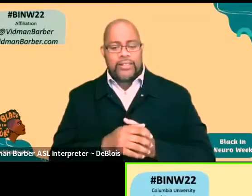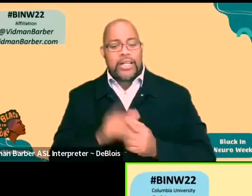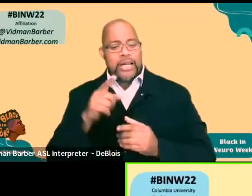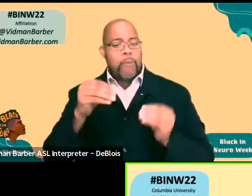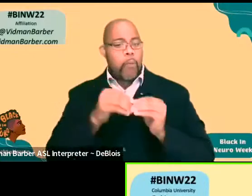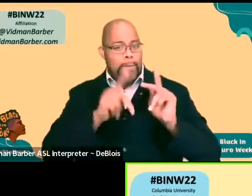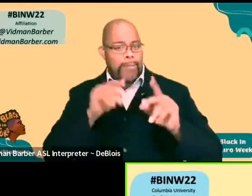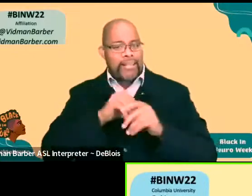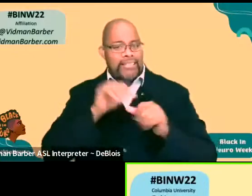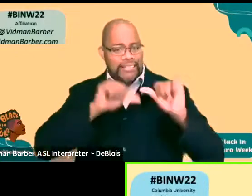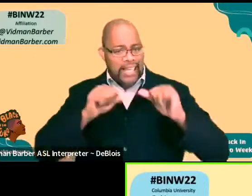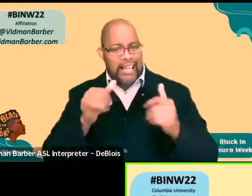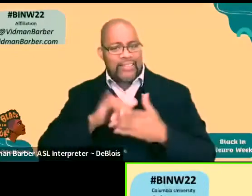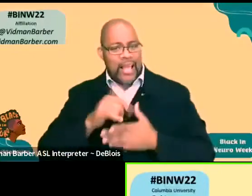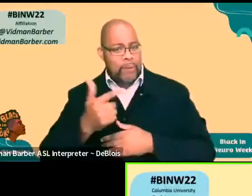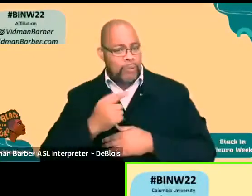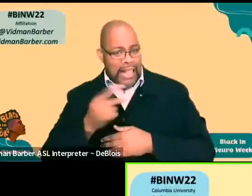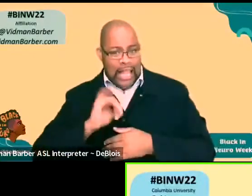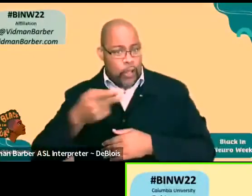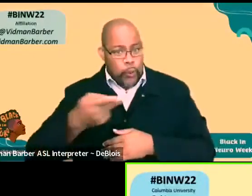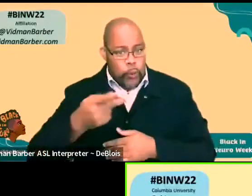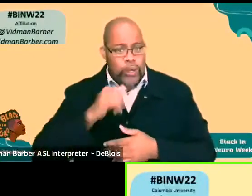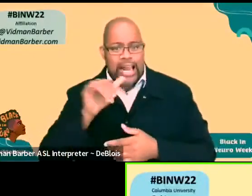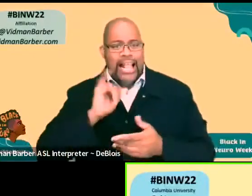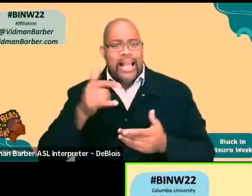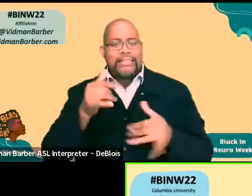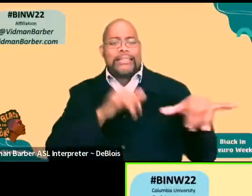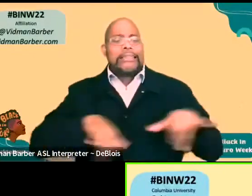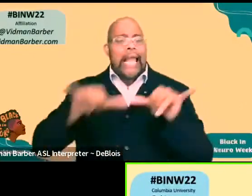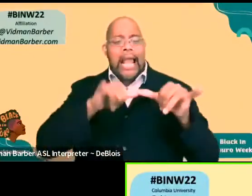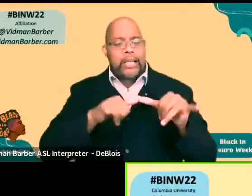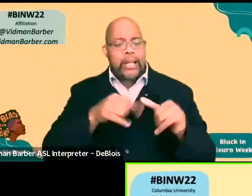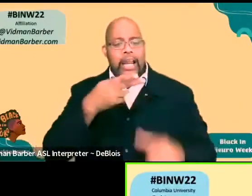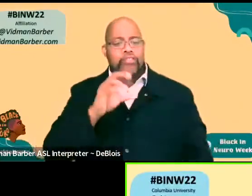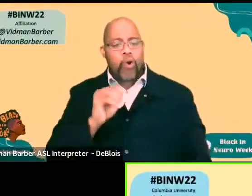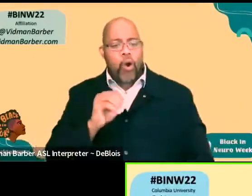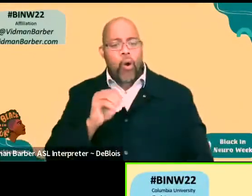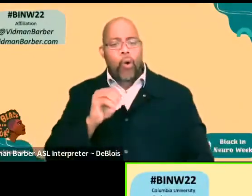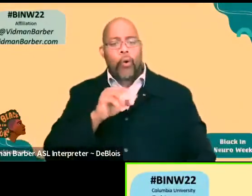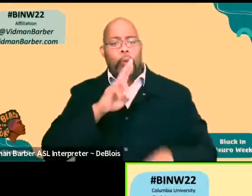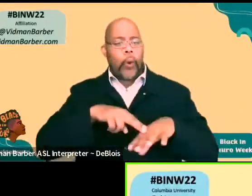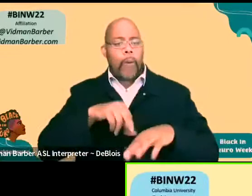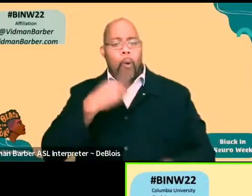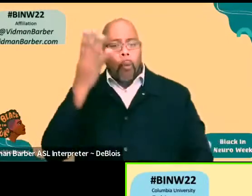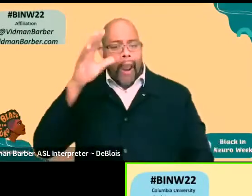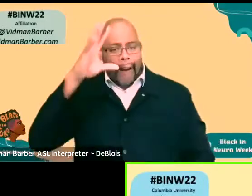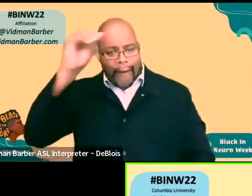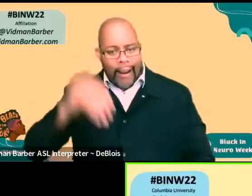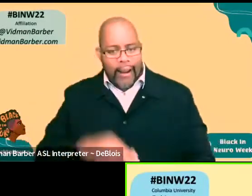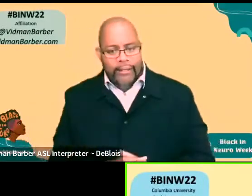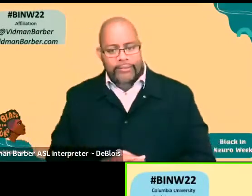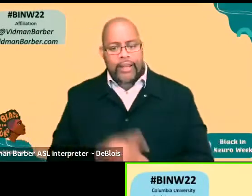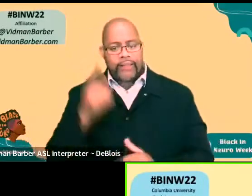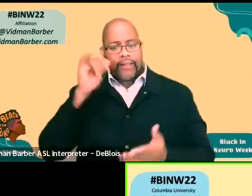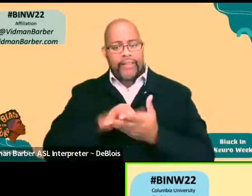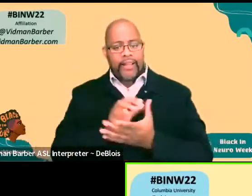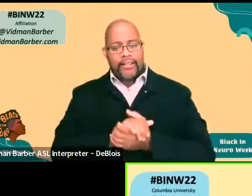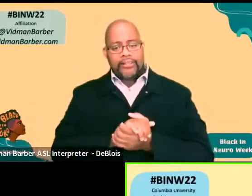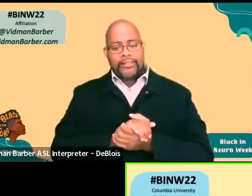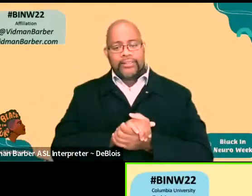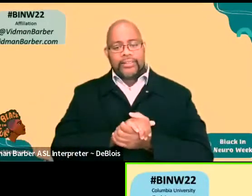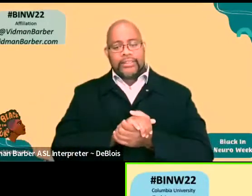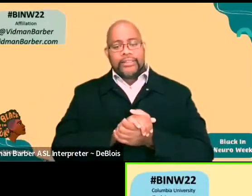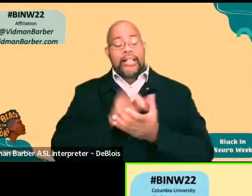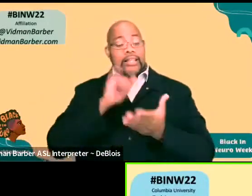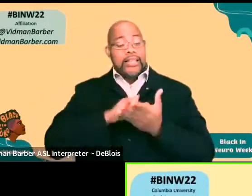in science that are not just your standard heteronormative white guy. I think it's a